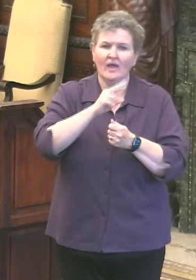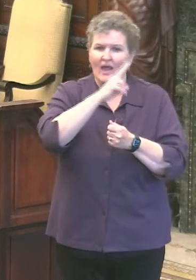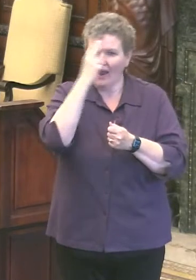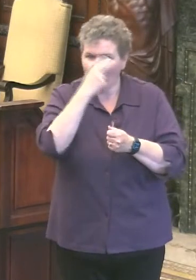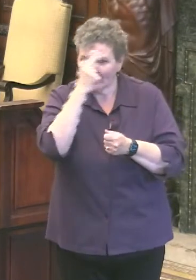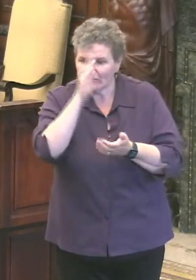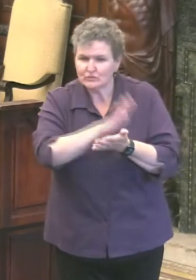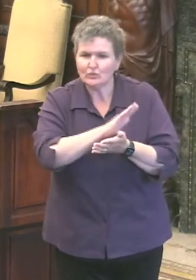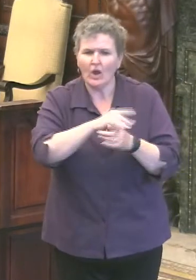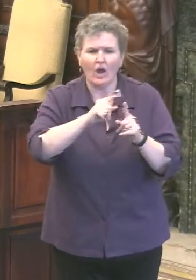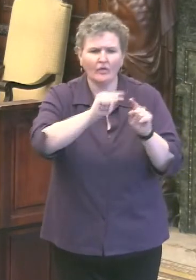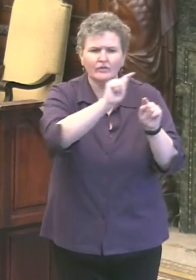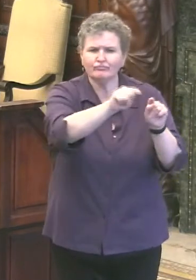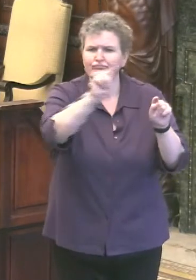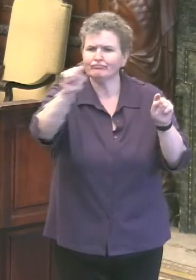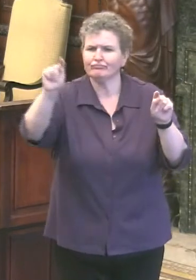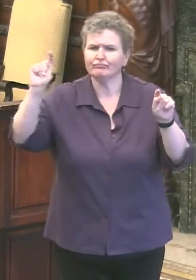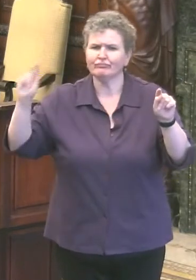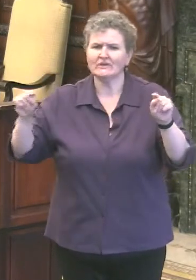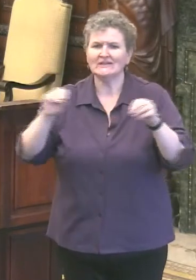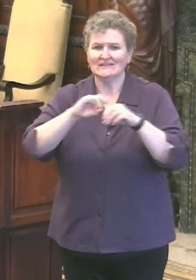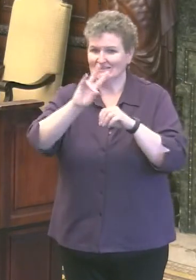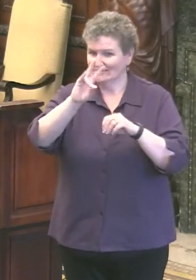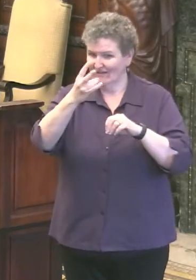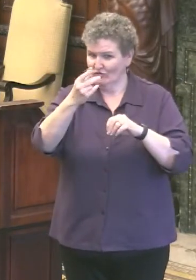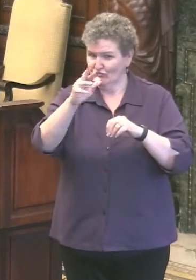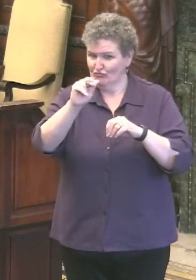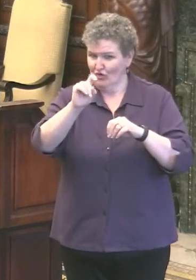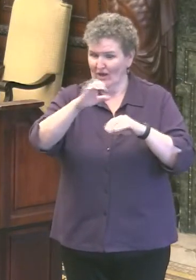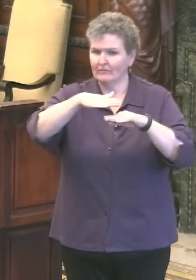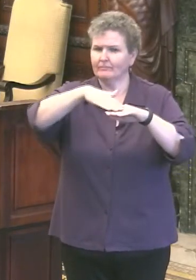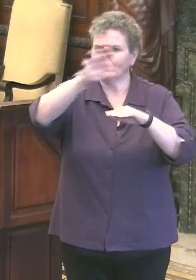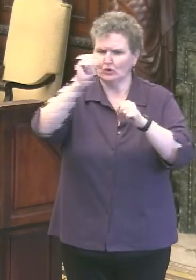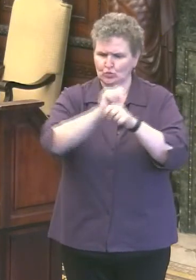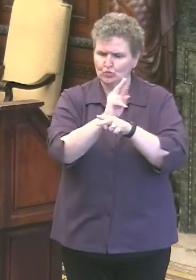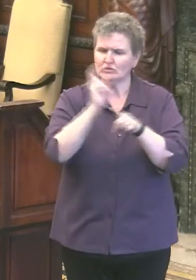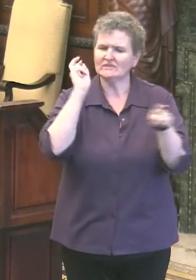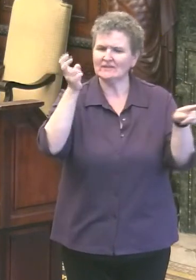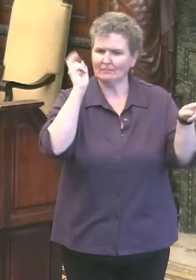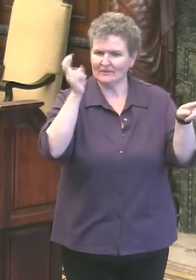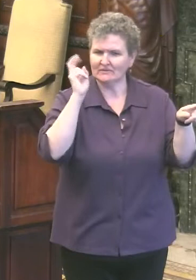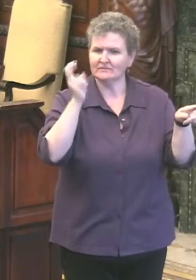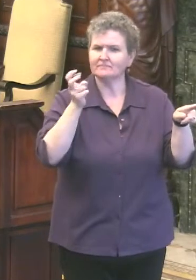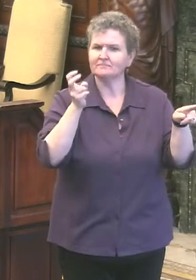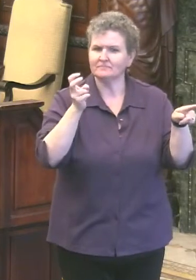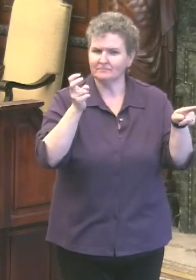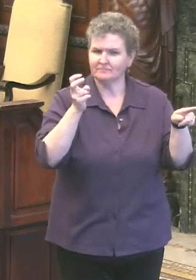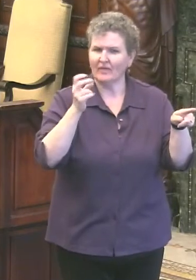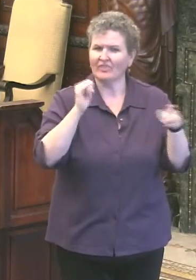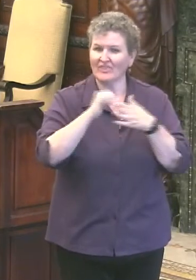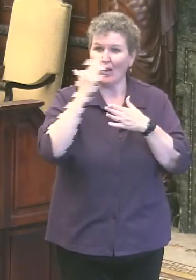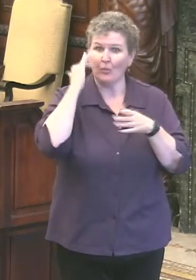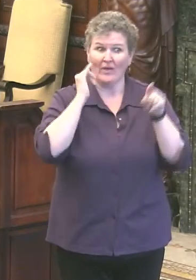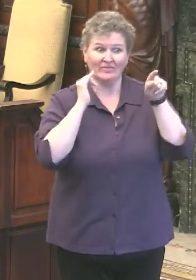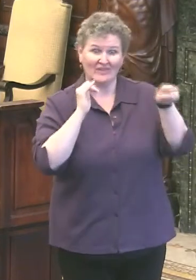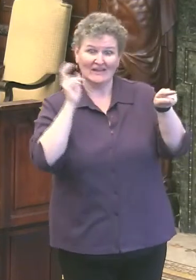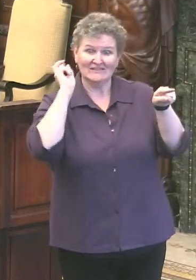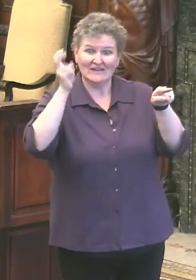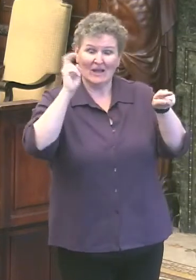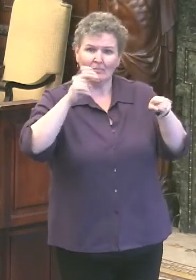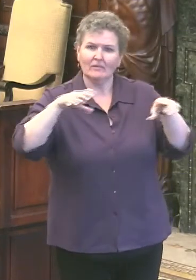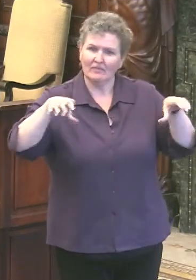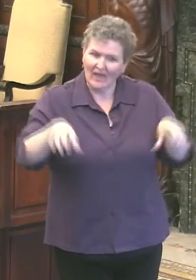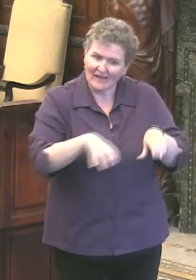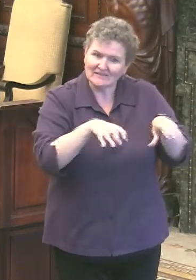schools, all of those children in 7th through 12th grade take public transportation. That is why SEPTA is very active.